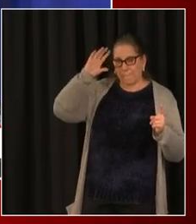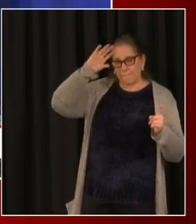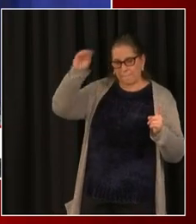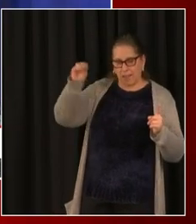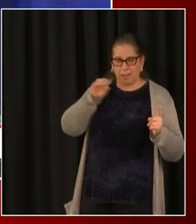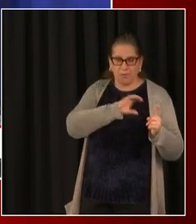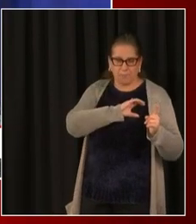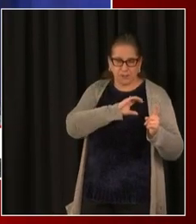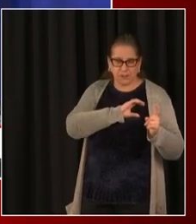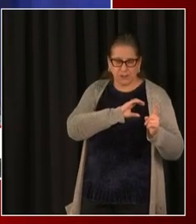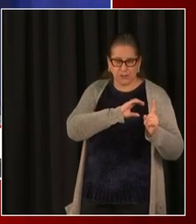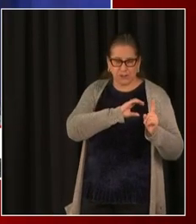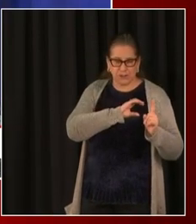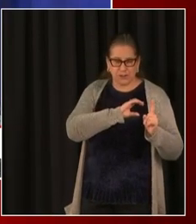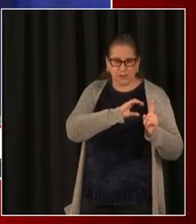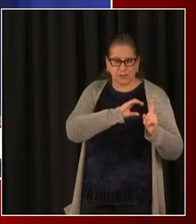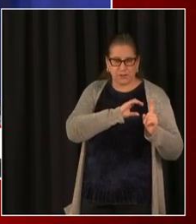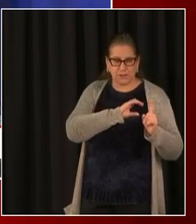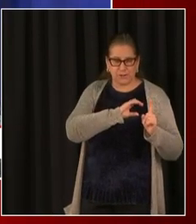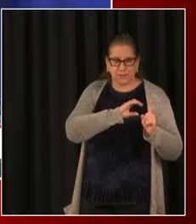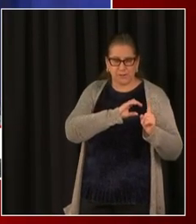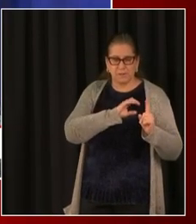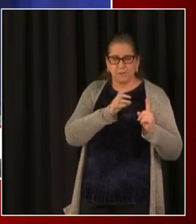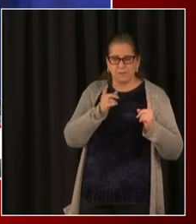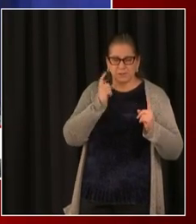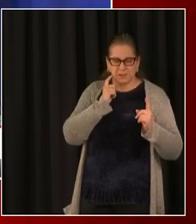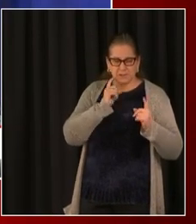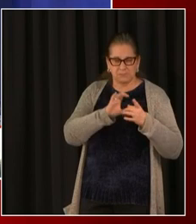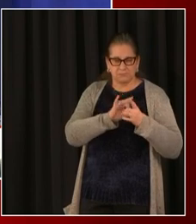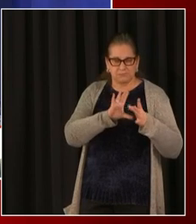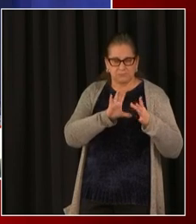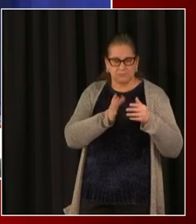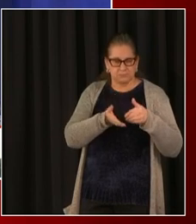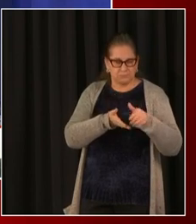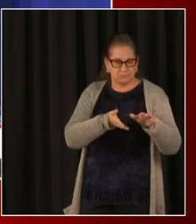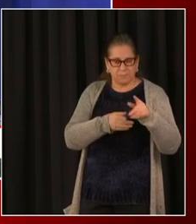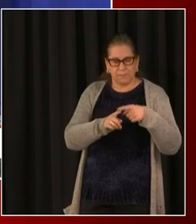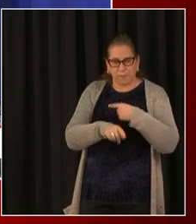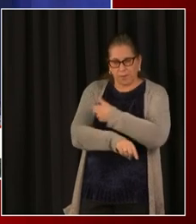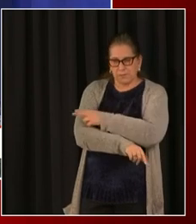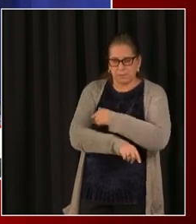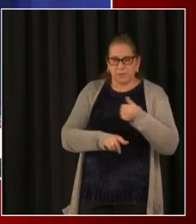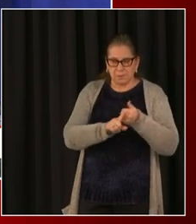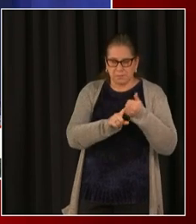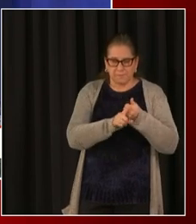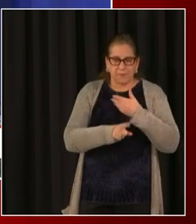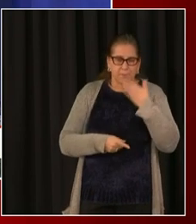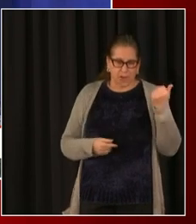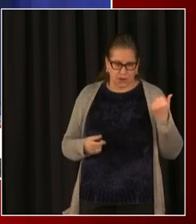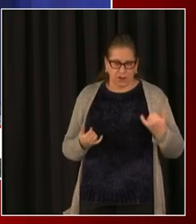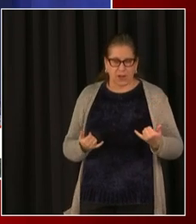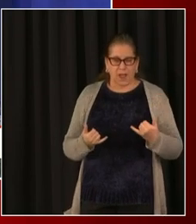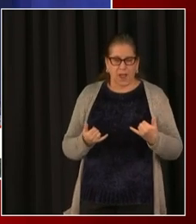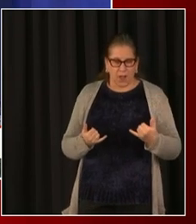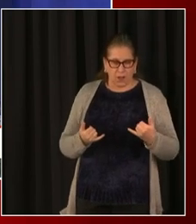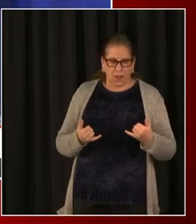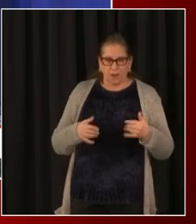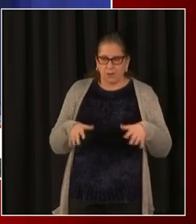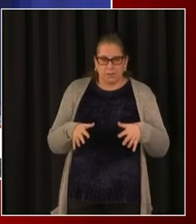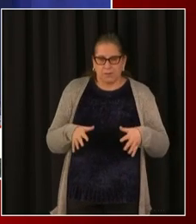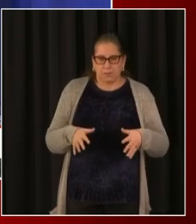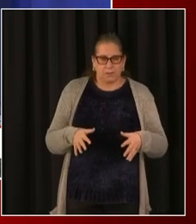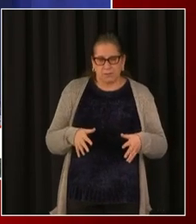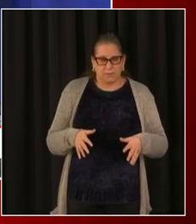discharged from the hospital. He is doing better. Obviously, very shaken, very